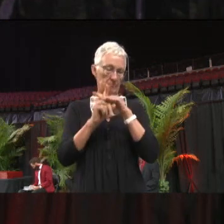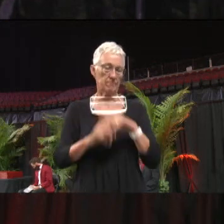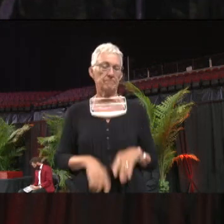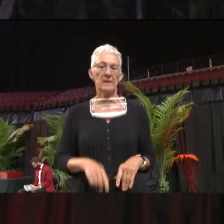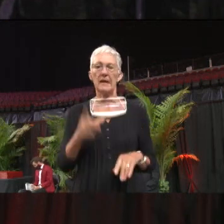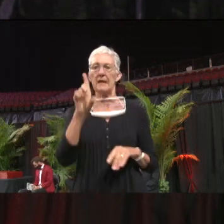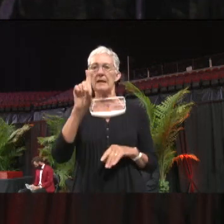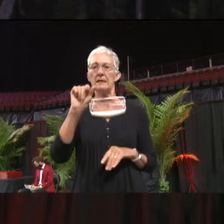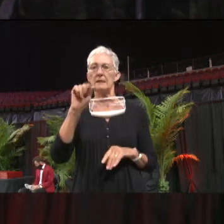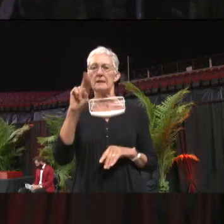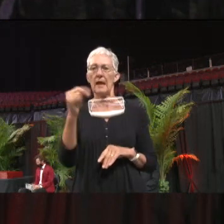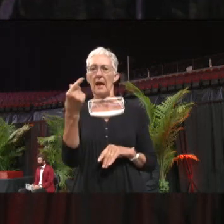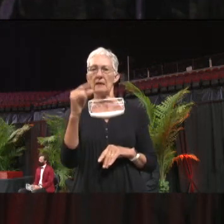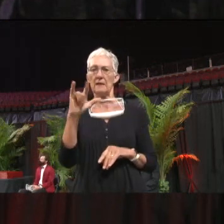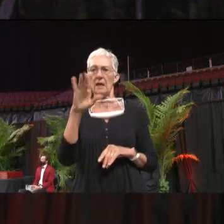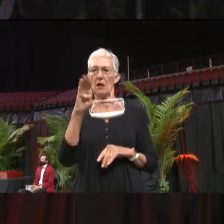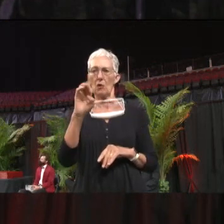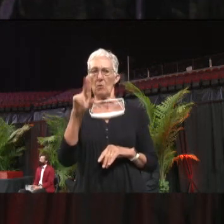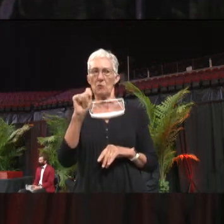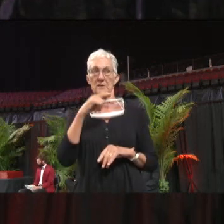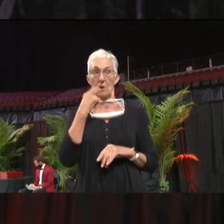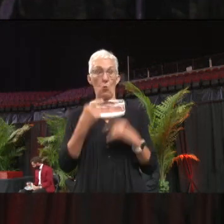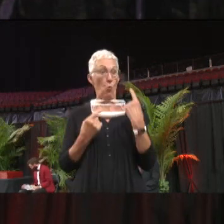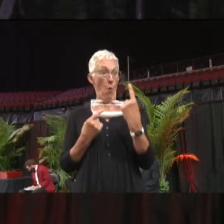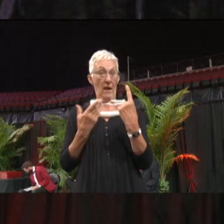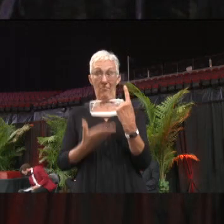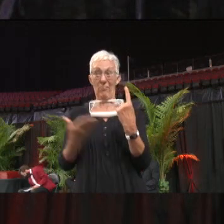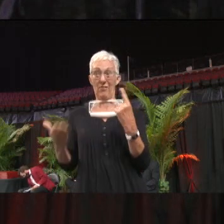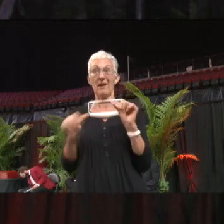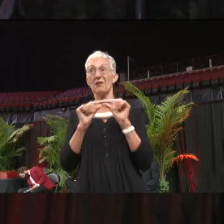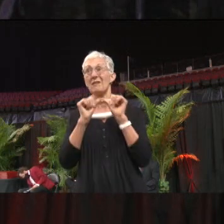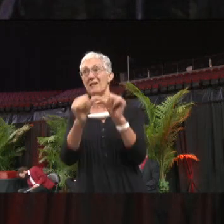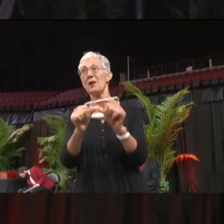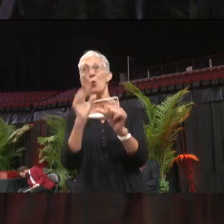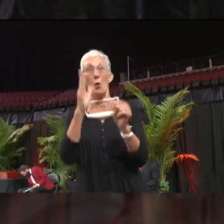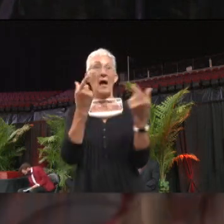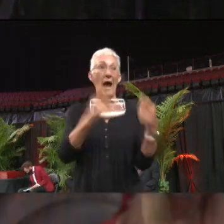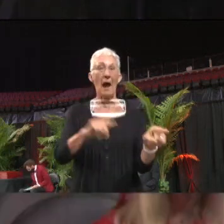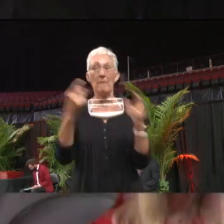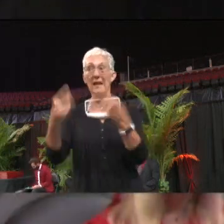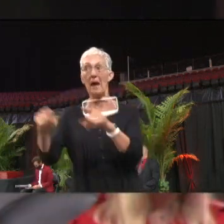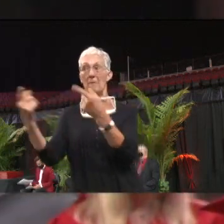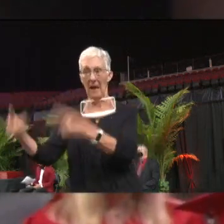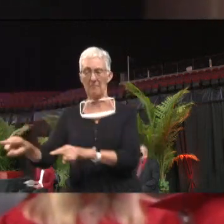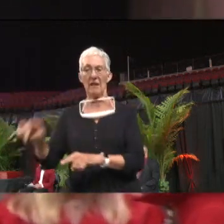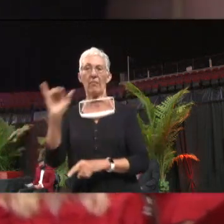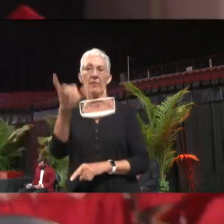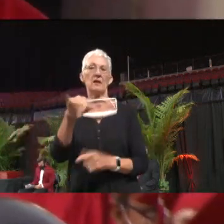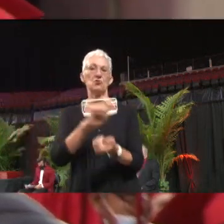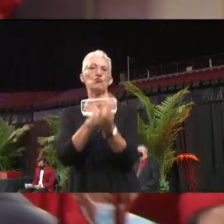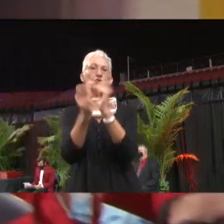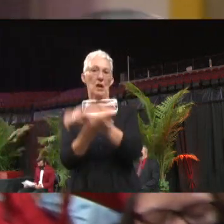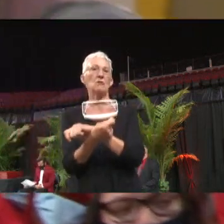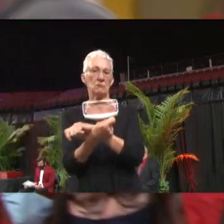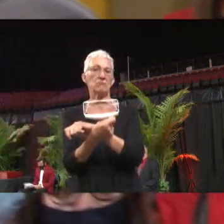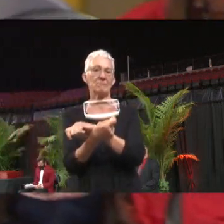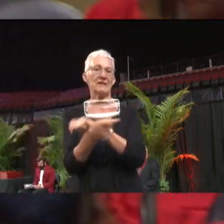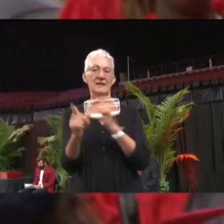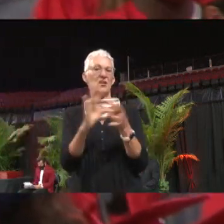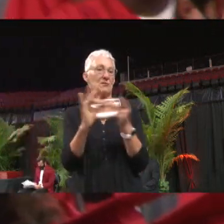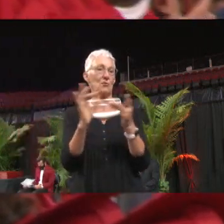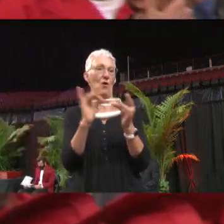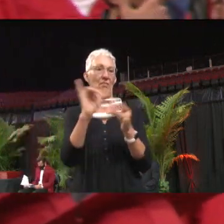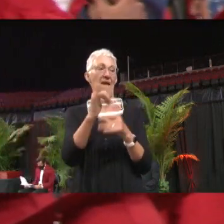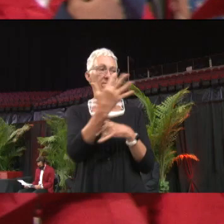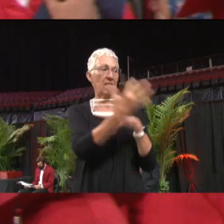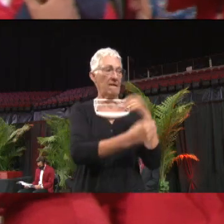He once said, "One constant thing in our life is change." He said this almost 5 years ago, and it is still, possibly even more,